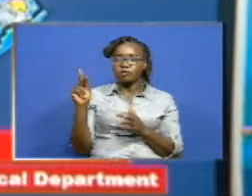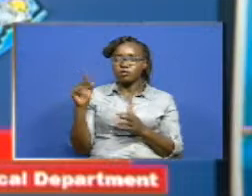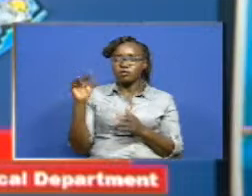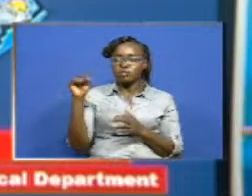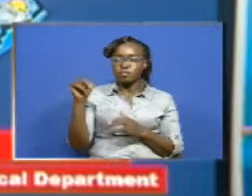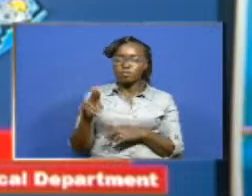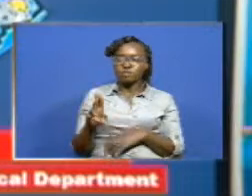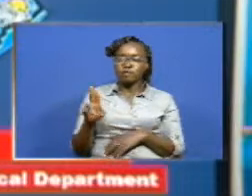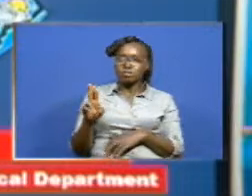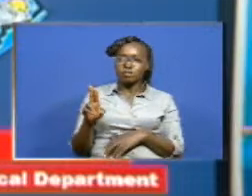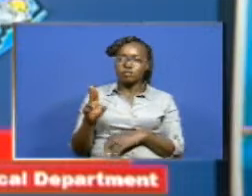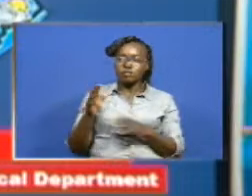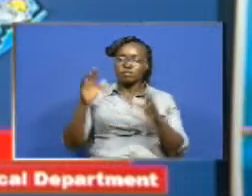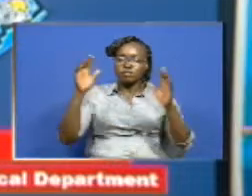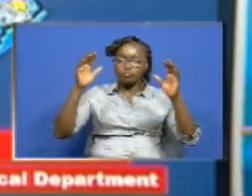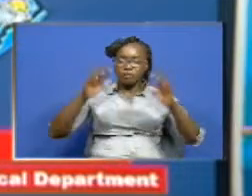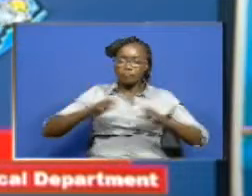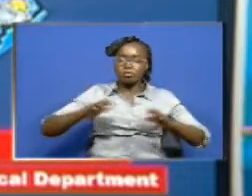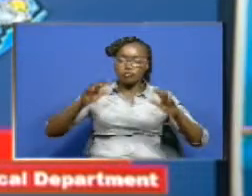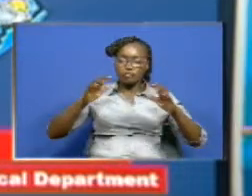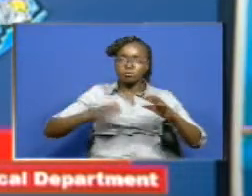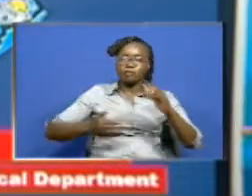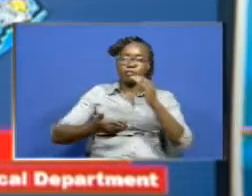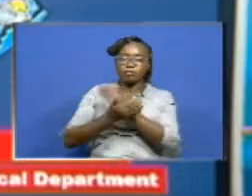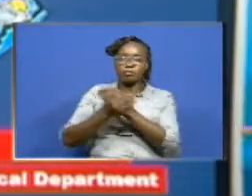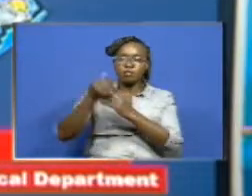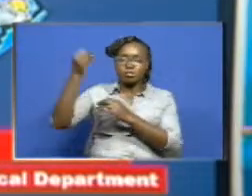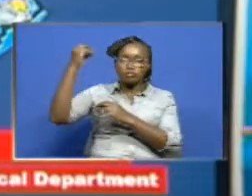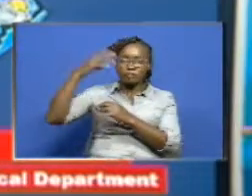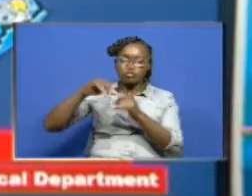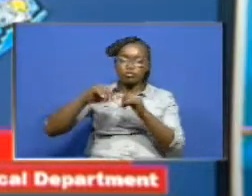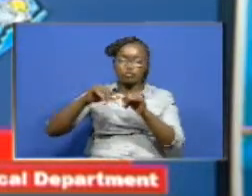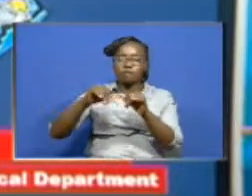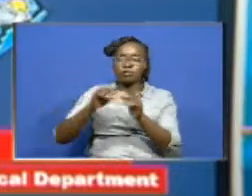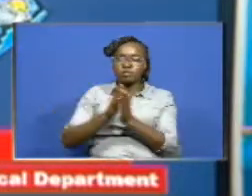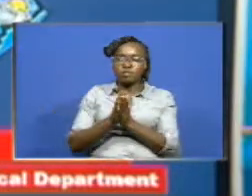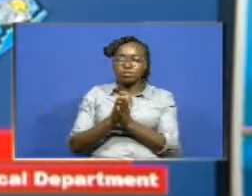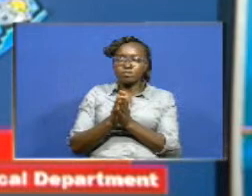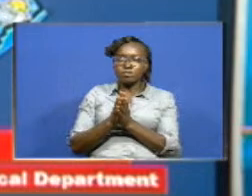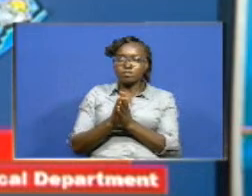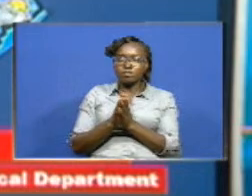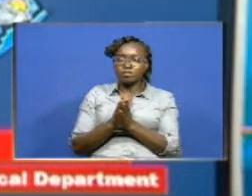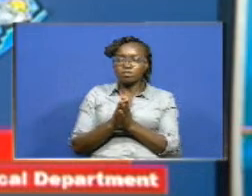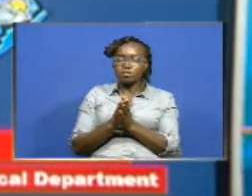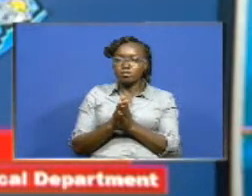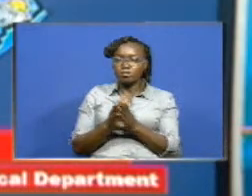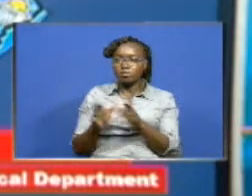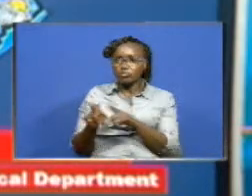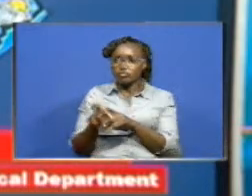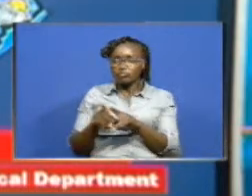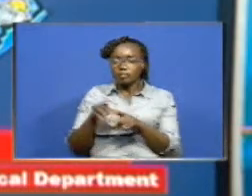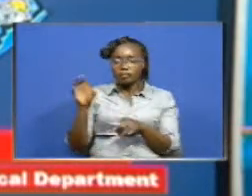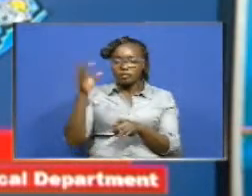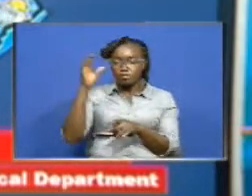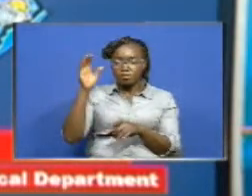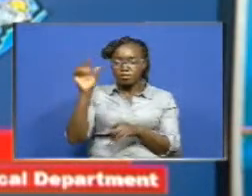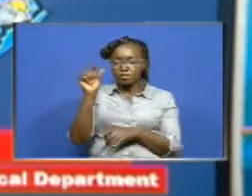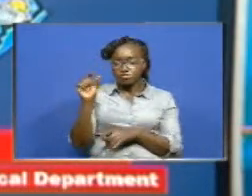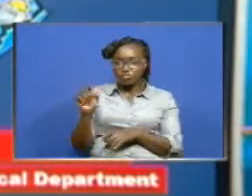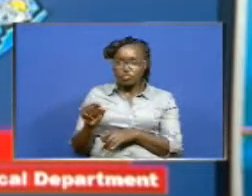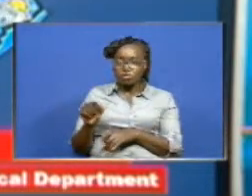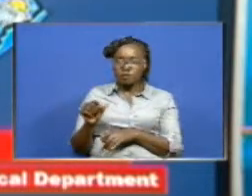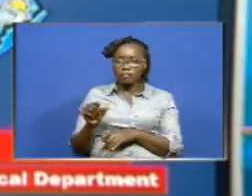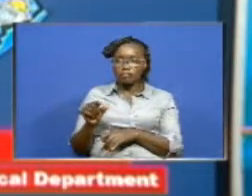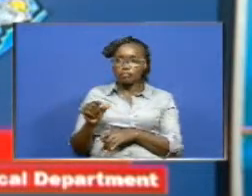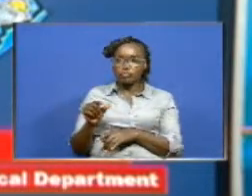Voi, light rains in the morning accompanied by sunny intervals. Showers accompanied by sunny intervals in the coastal region. Chances of